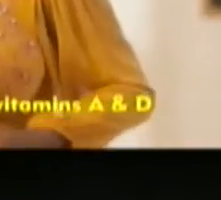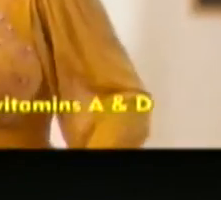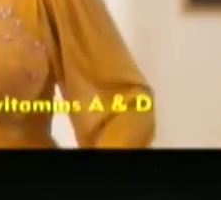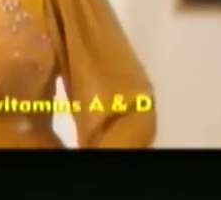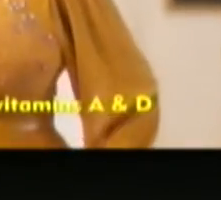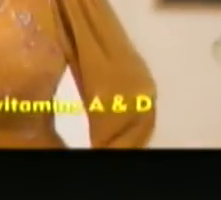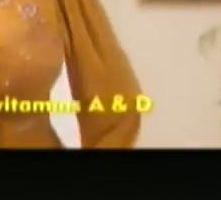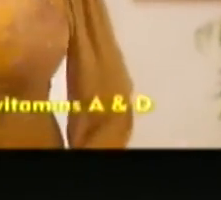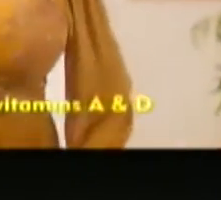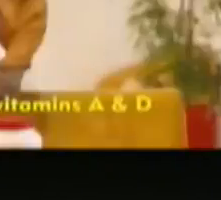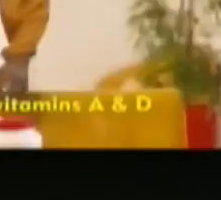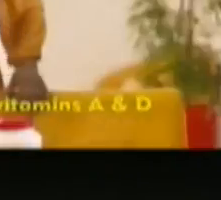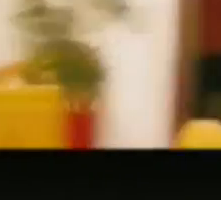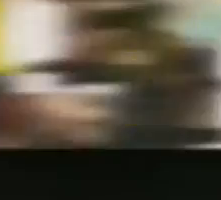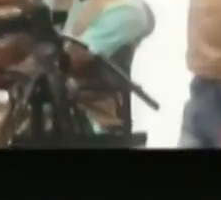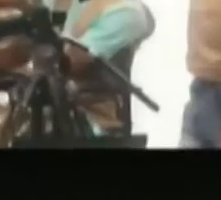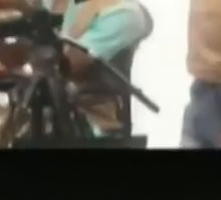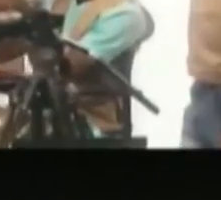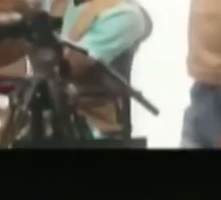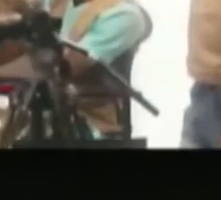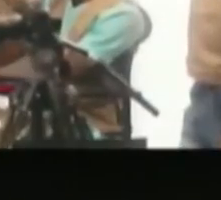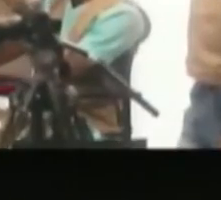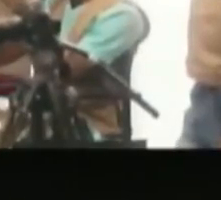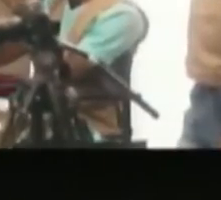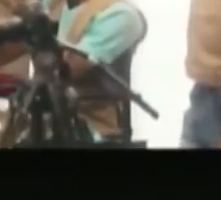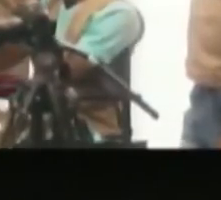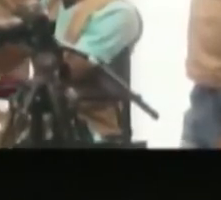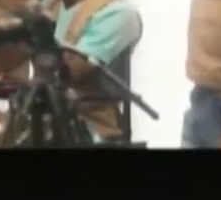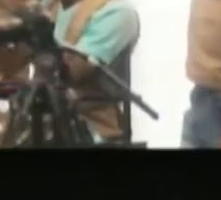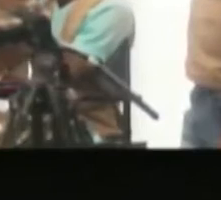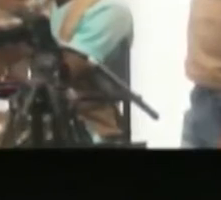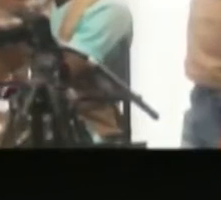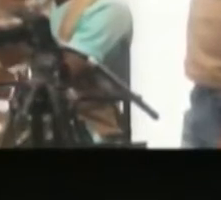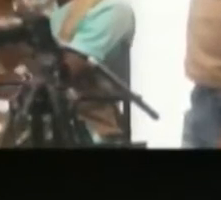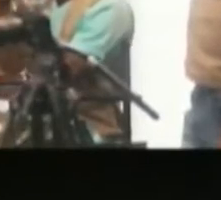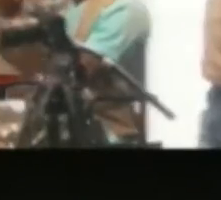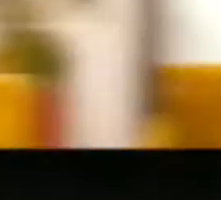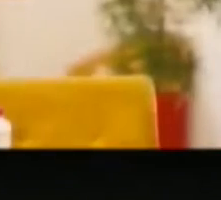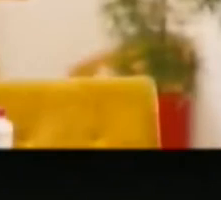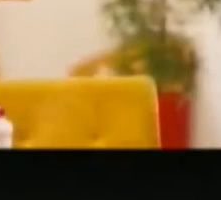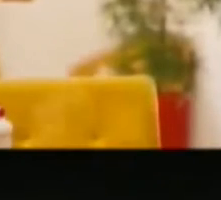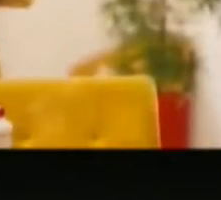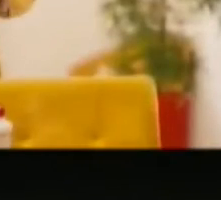Banga, and rich custard. Can someone get these two out of my set now?